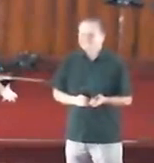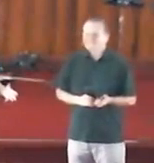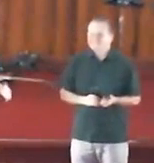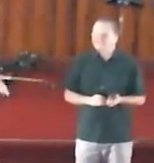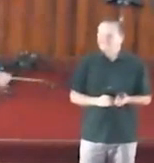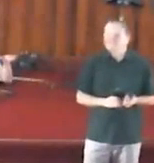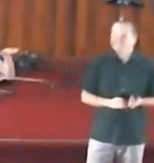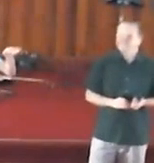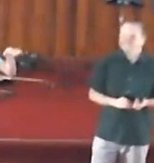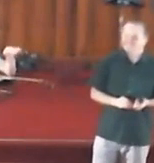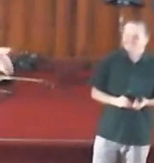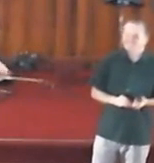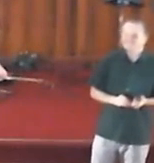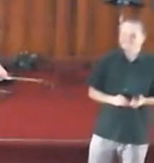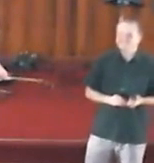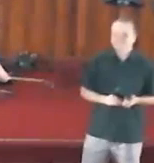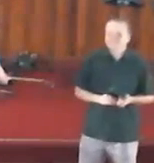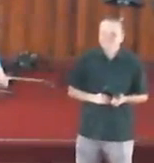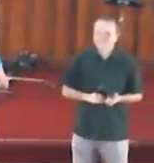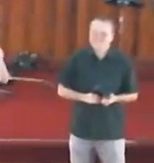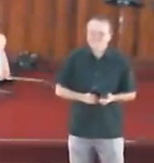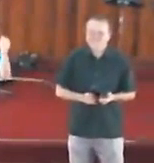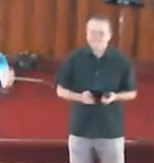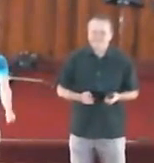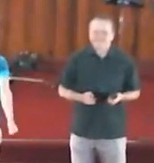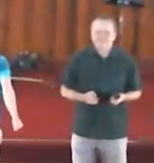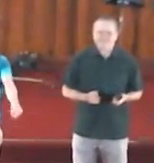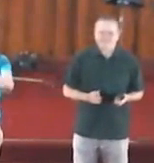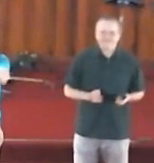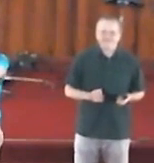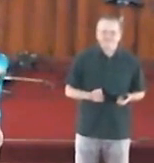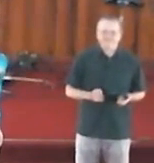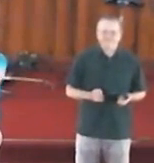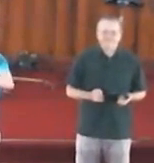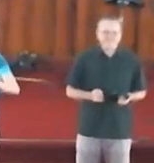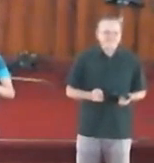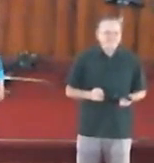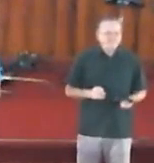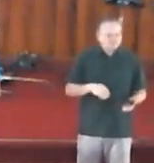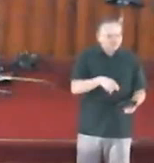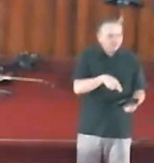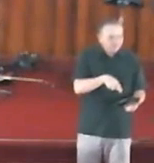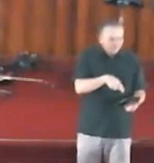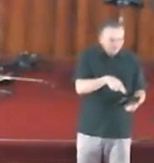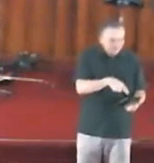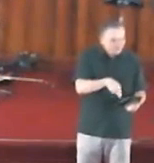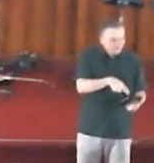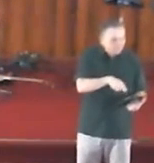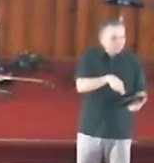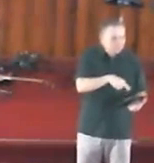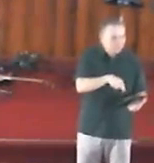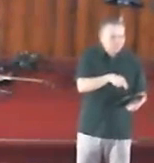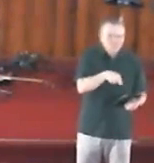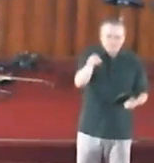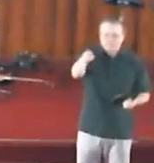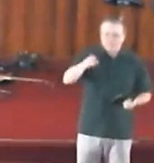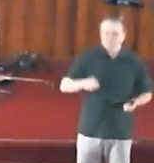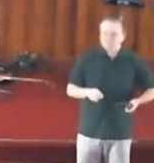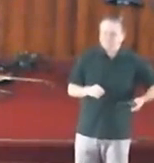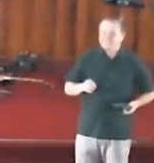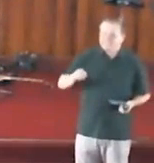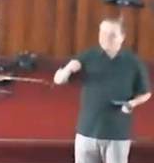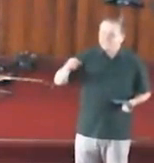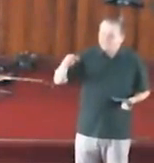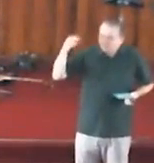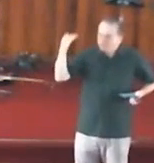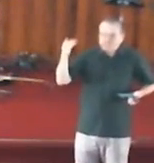nowadays we know that it's a certain tectonic plate, a certain number of kilometers under a certain town. Pero en Hechos capítulo 4, lo acabamos de